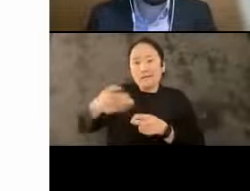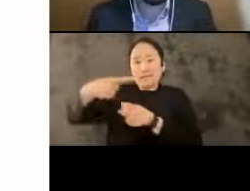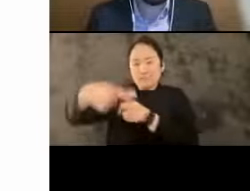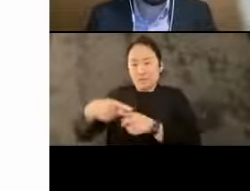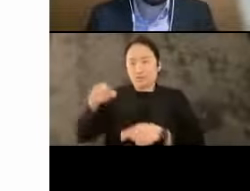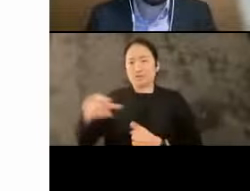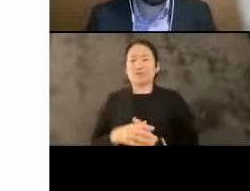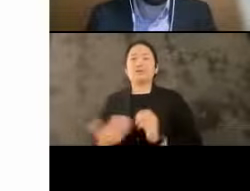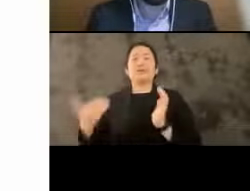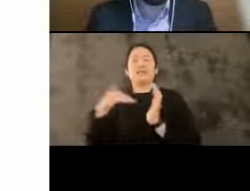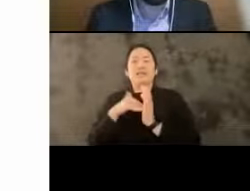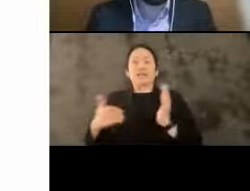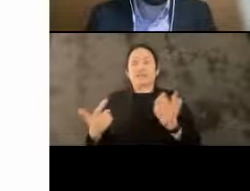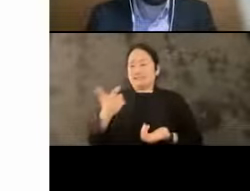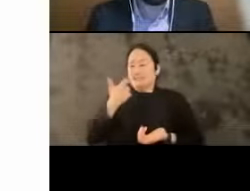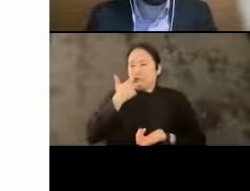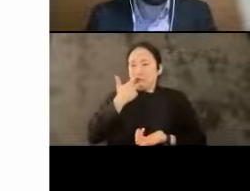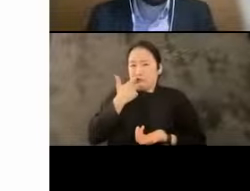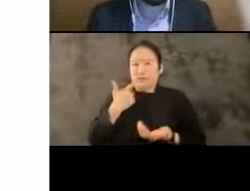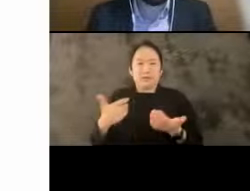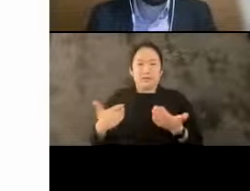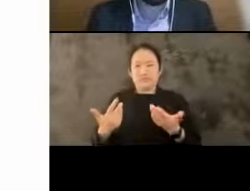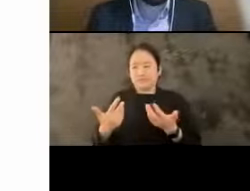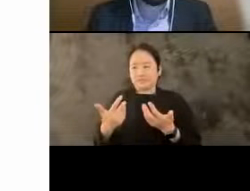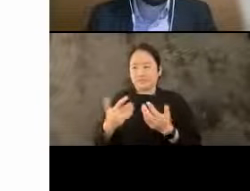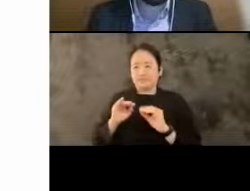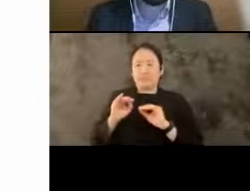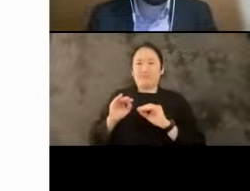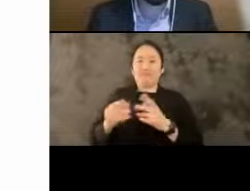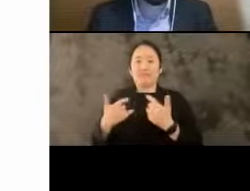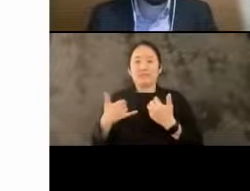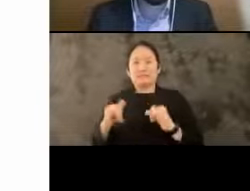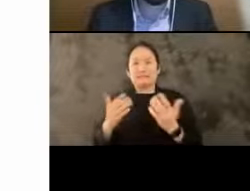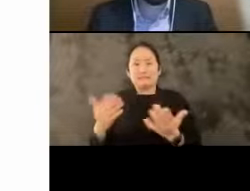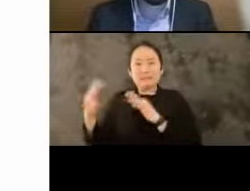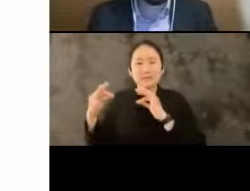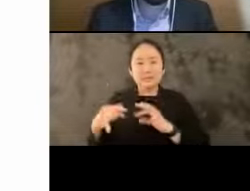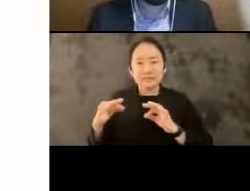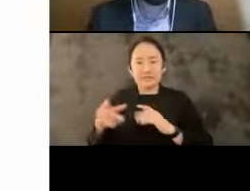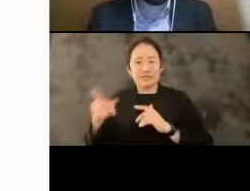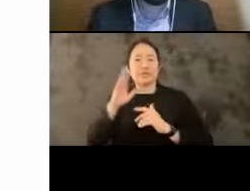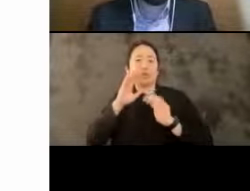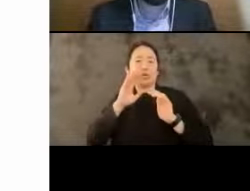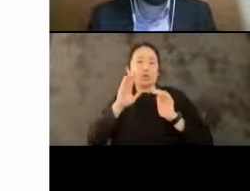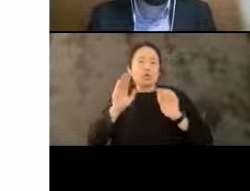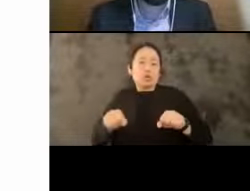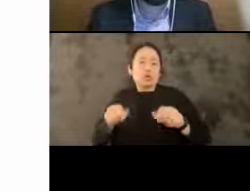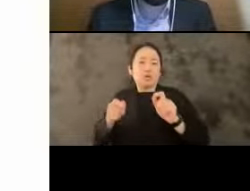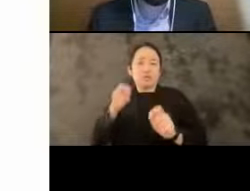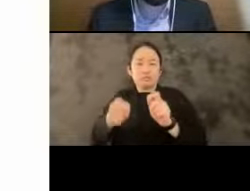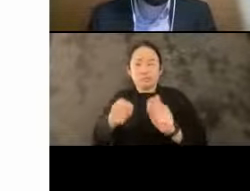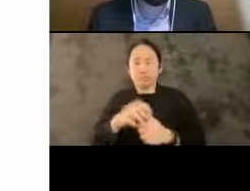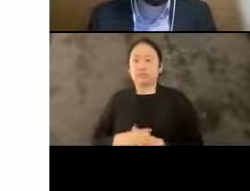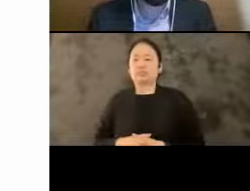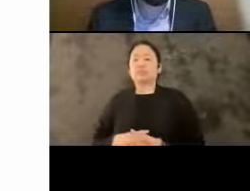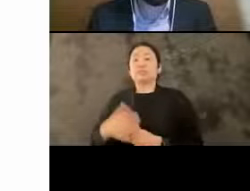much, taking comments on all of this. And for the most part, they're spaced a quarter to a half mile